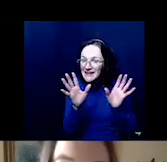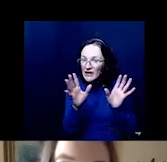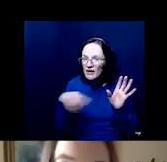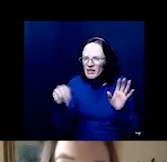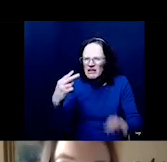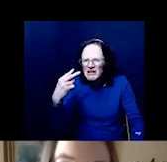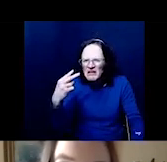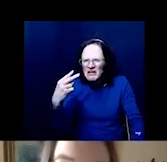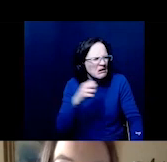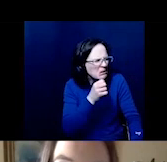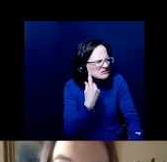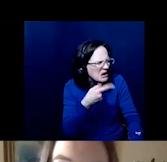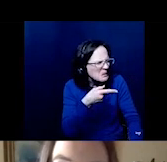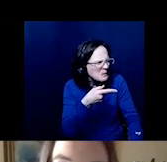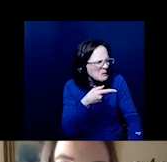Mm.